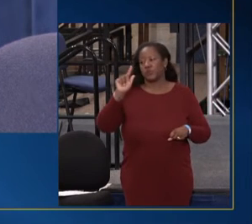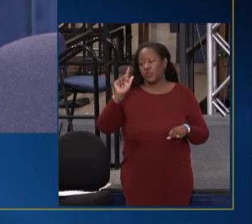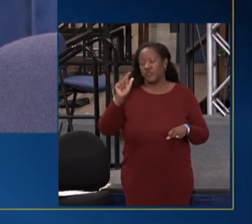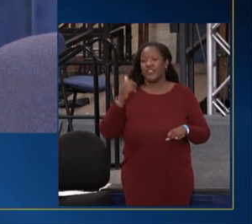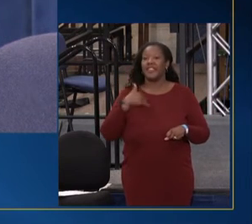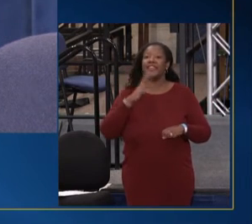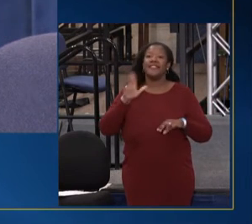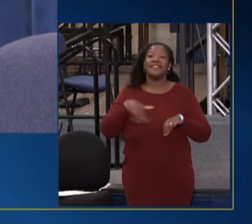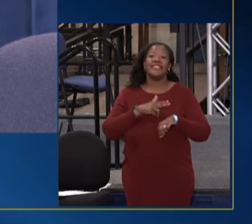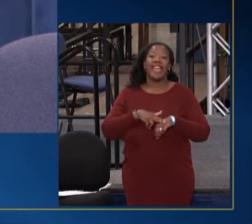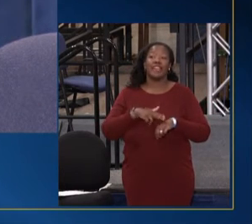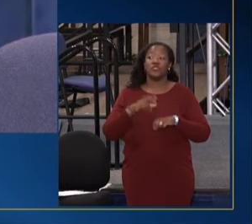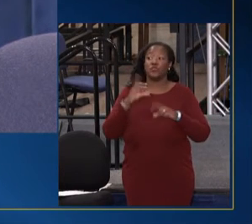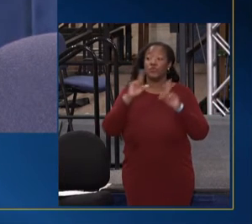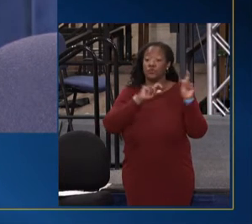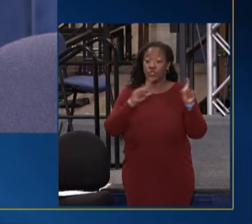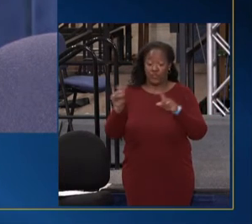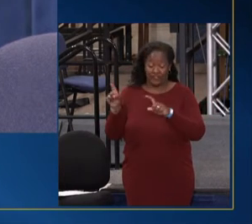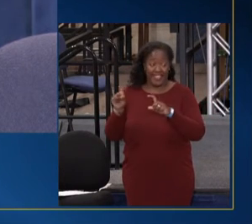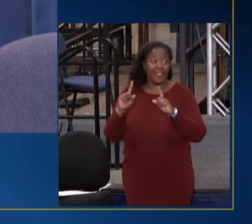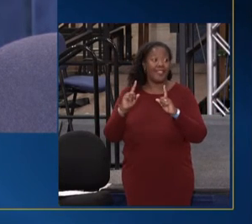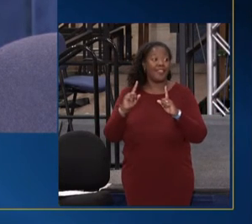Drug Use and Health did finally,